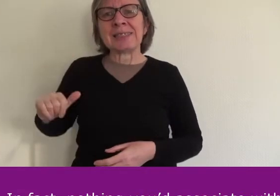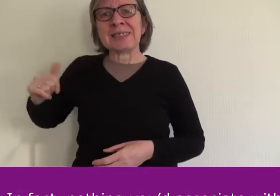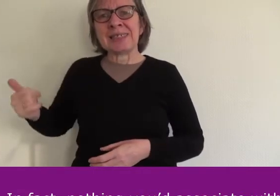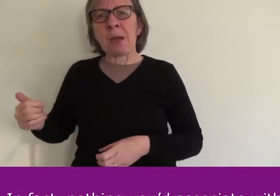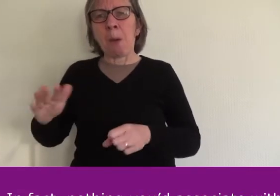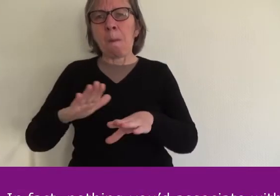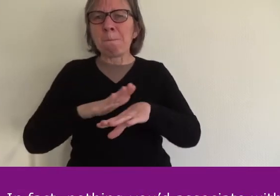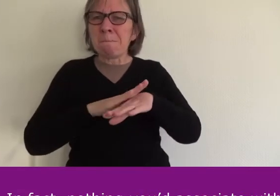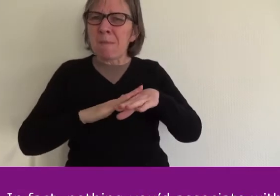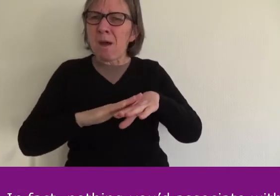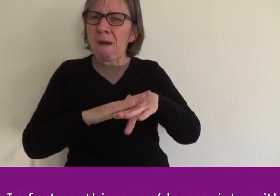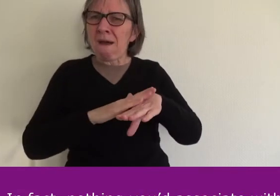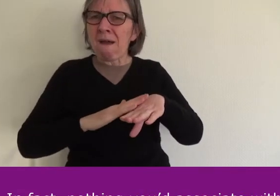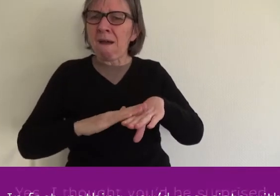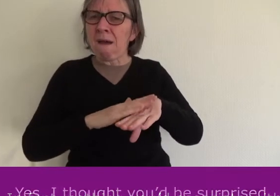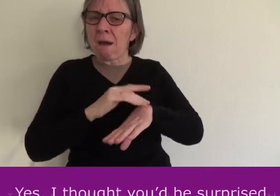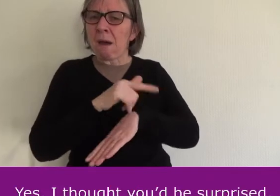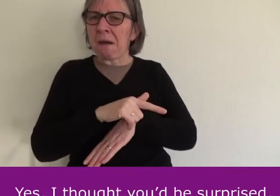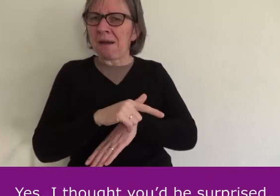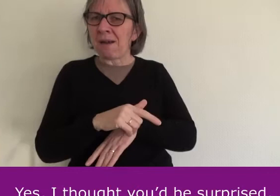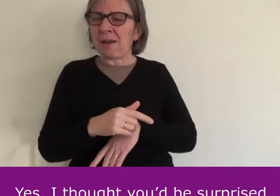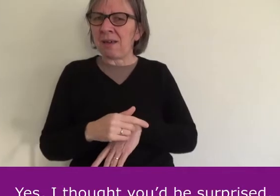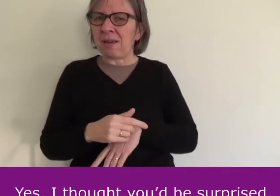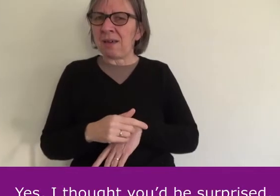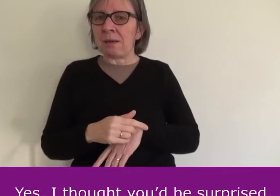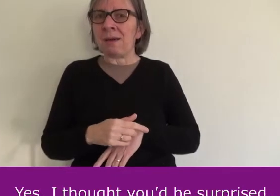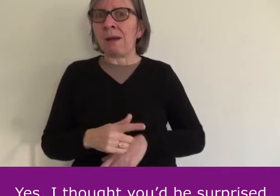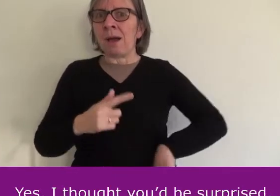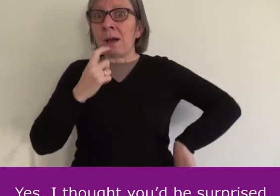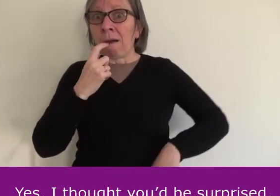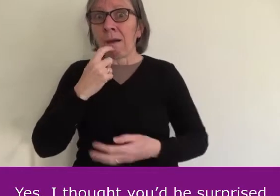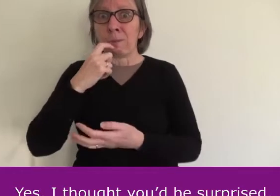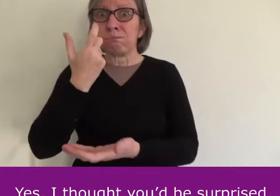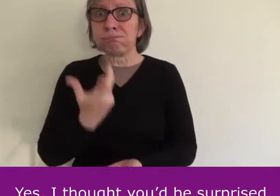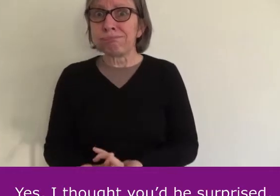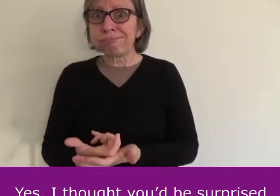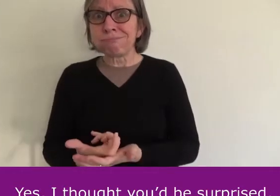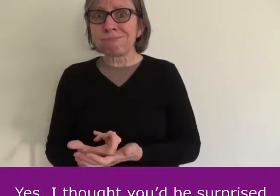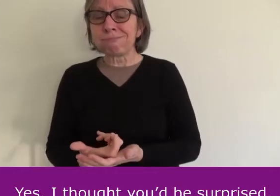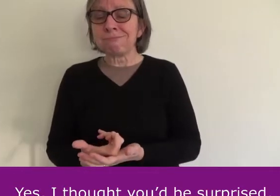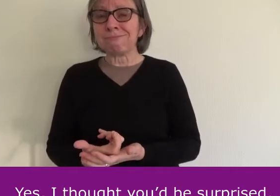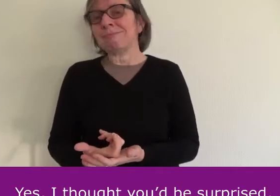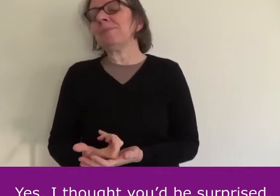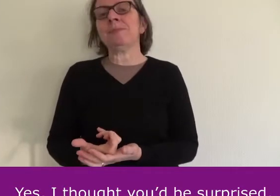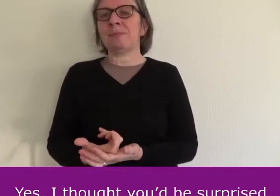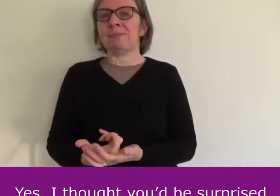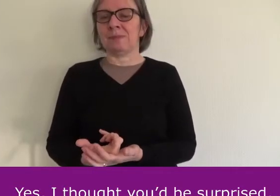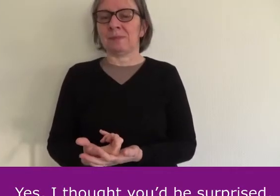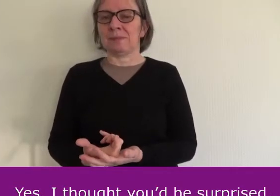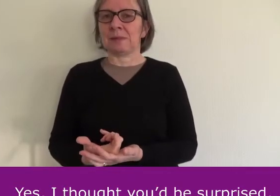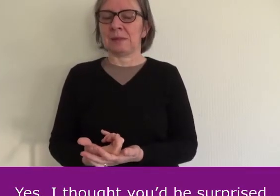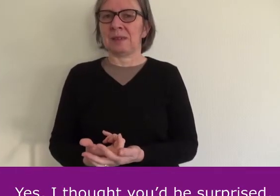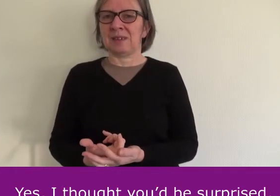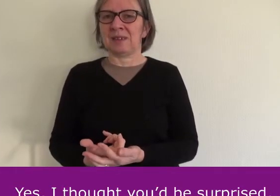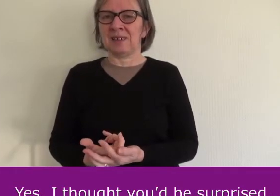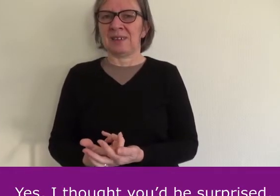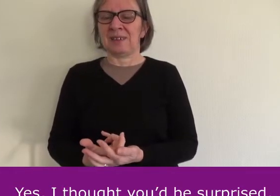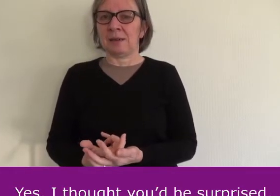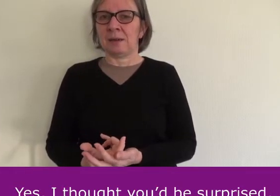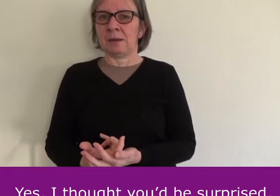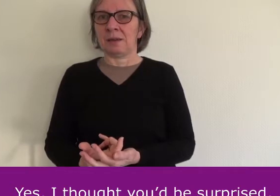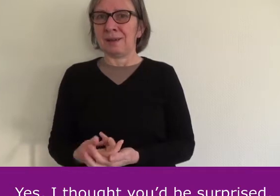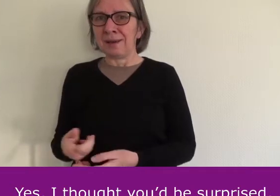Frankincense and myrrh. Yes? I thought you'd be surprised. For, to tell the